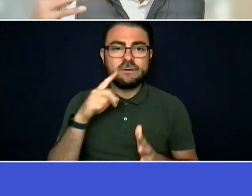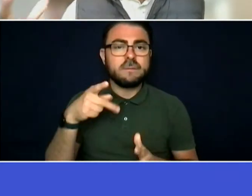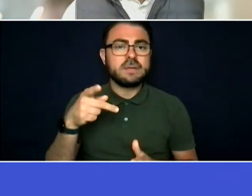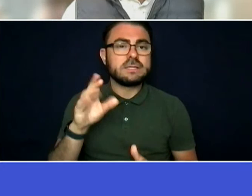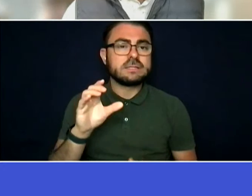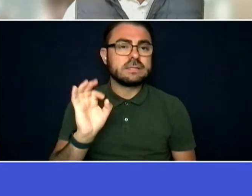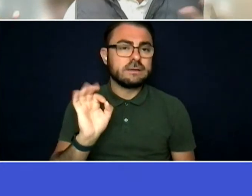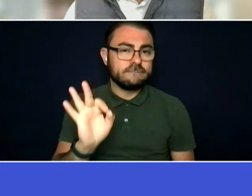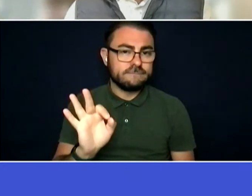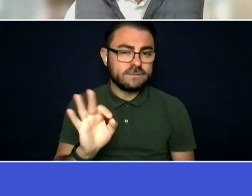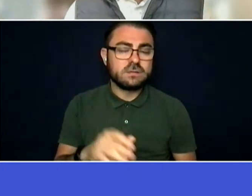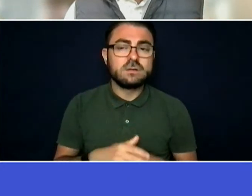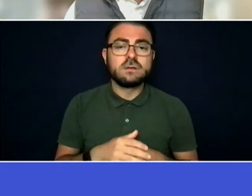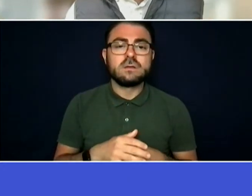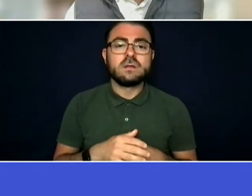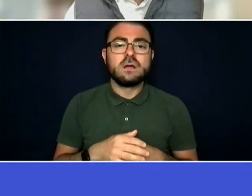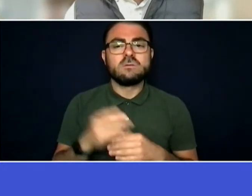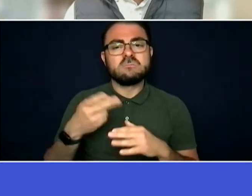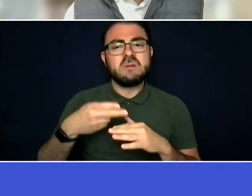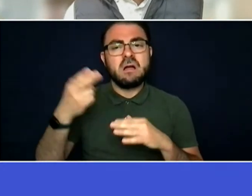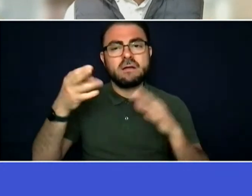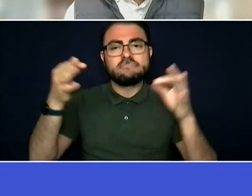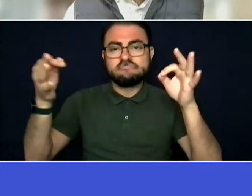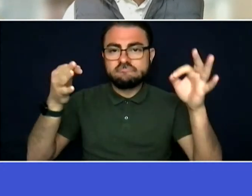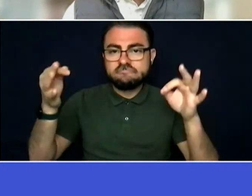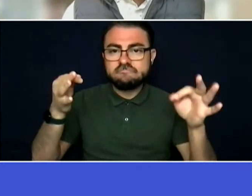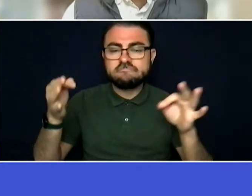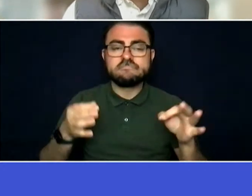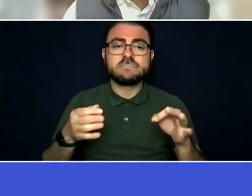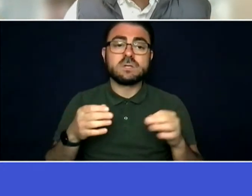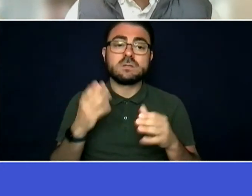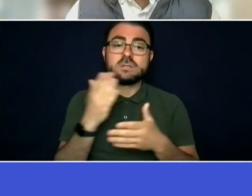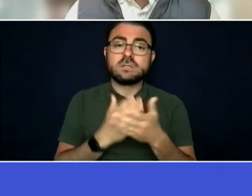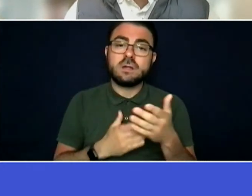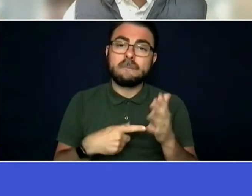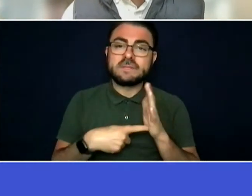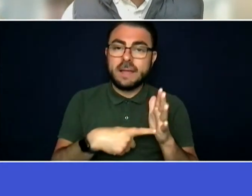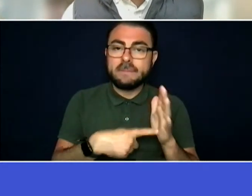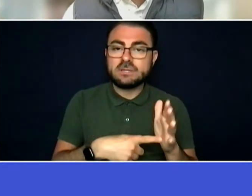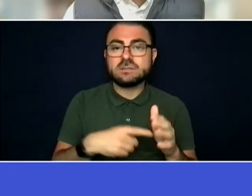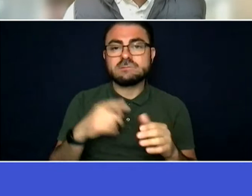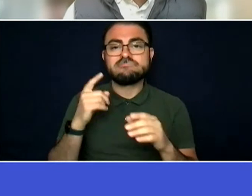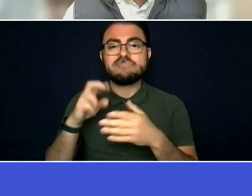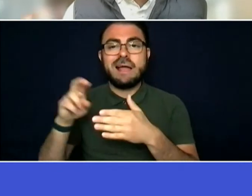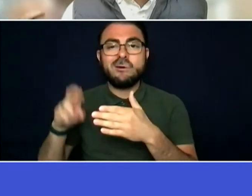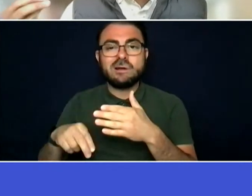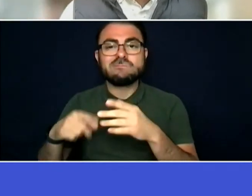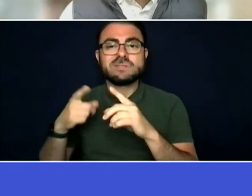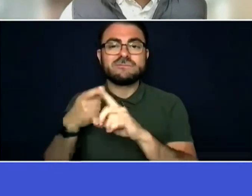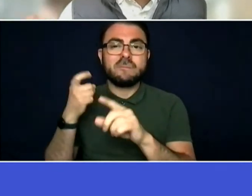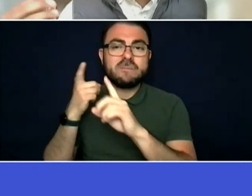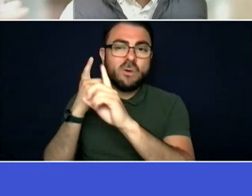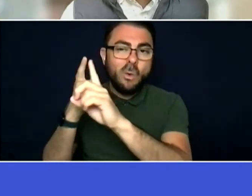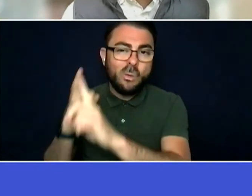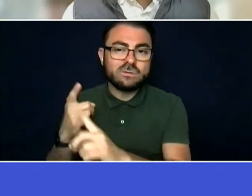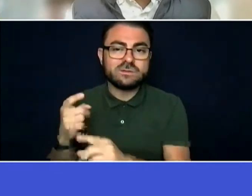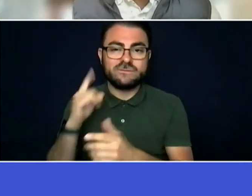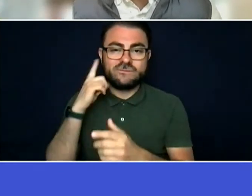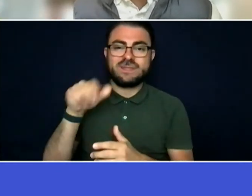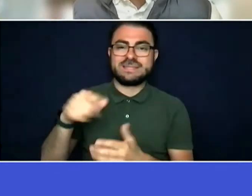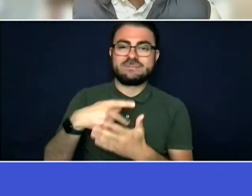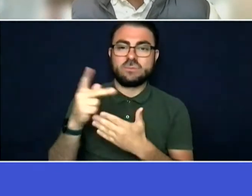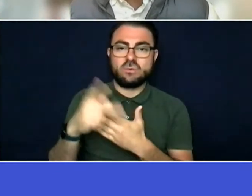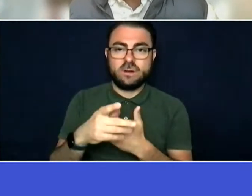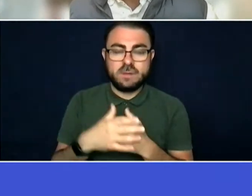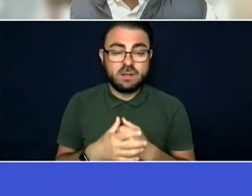a high-level overview and a sampling of some of the outcomes and goals that we expect from some of the programs. And this is some of the details that you will